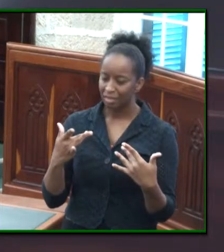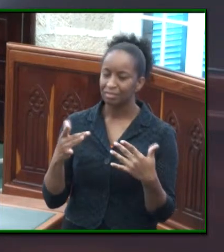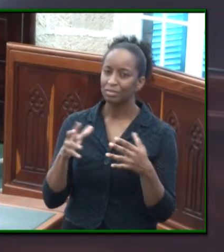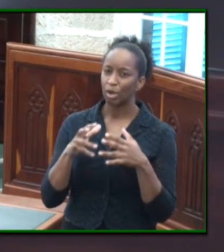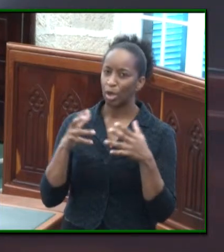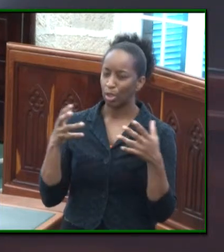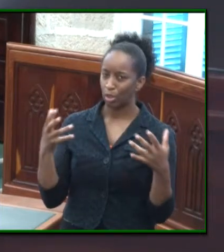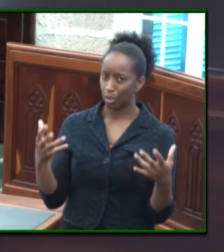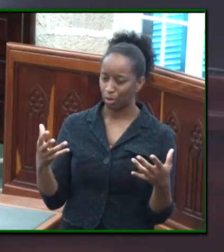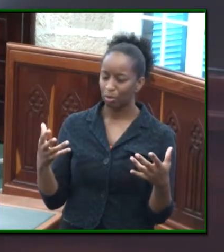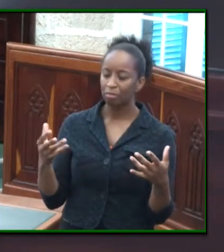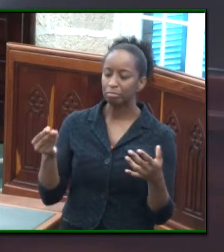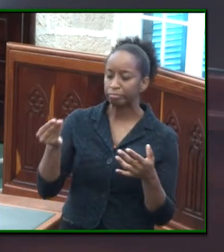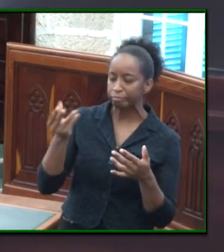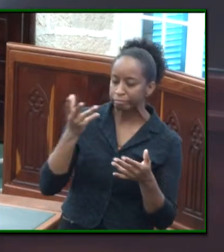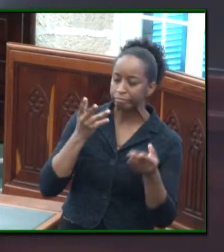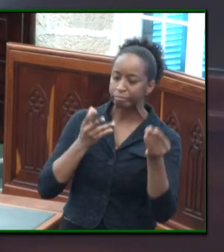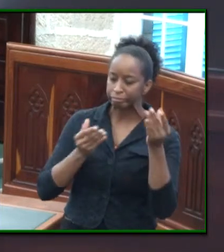us.